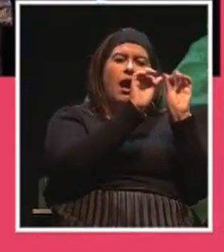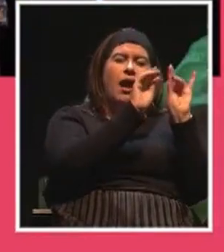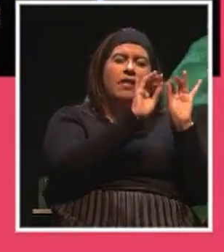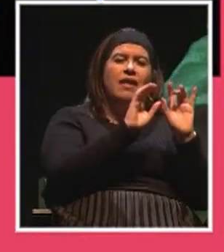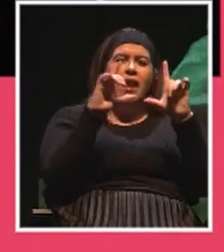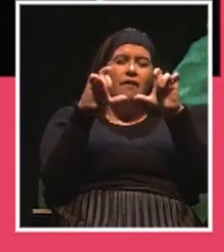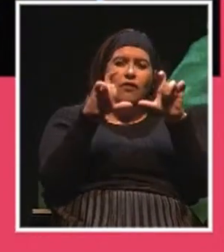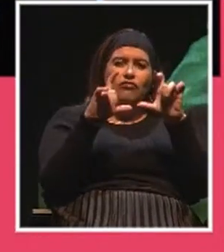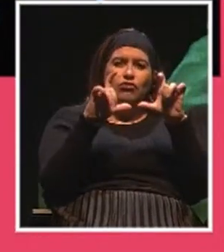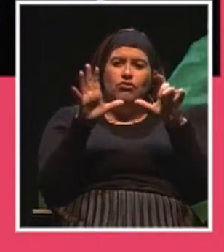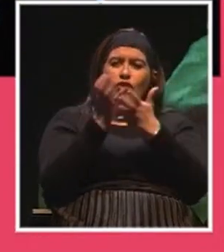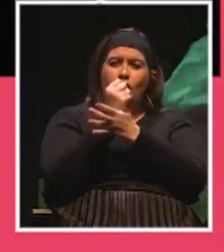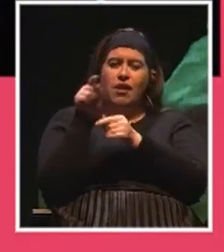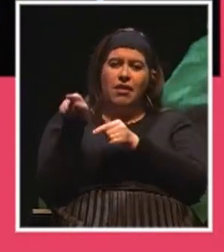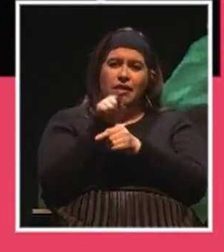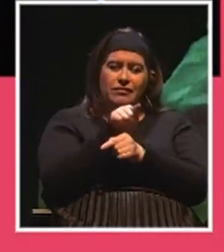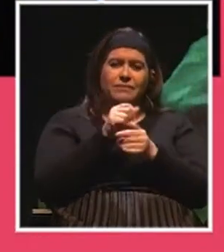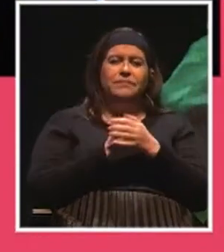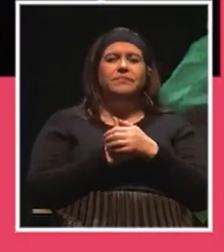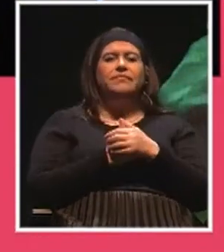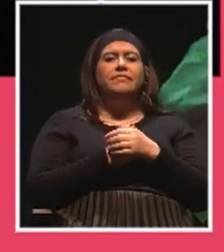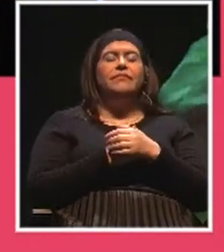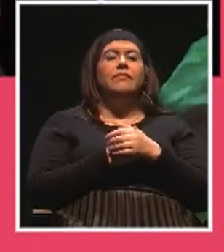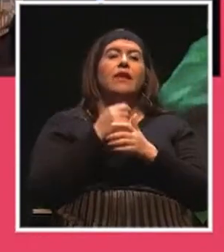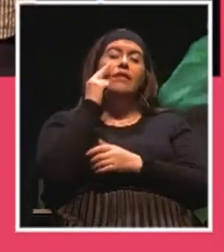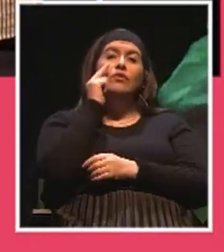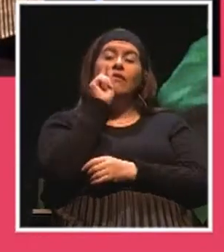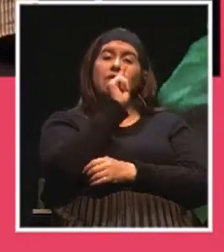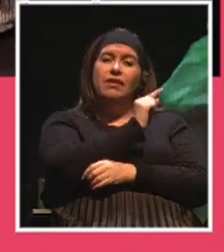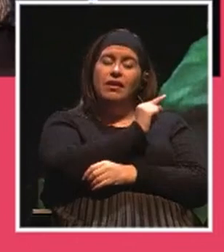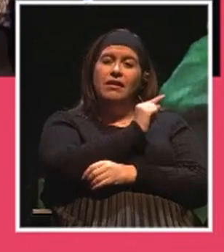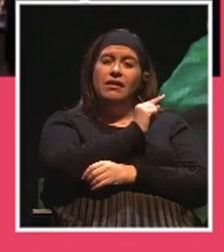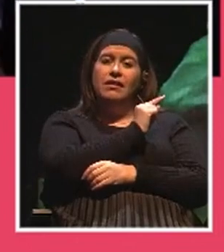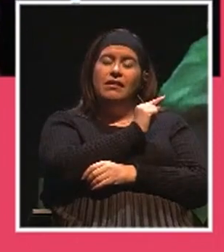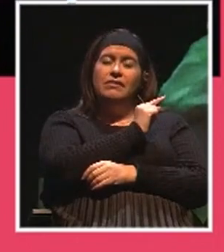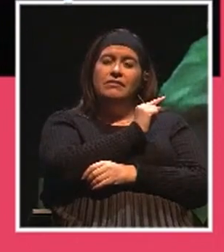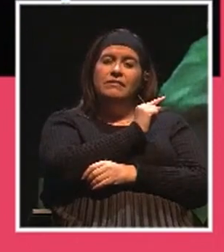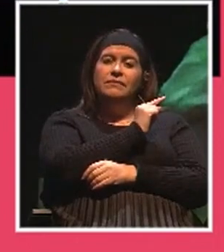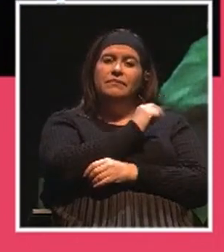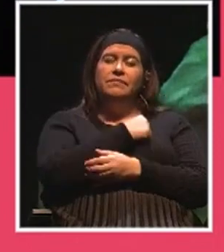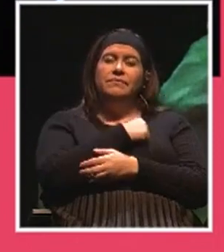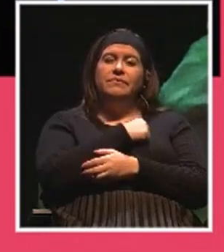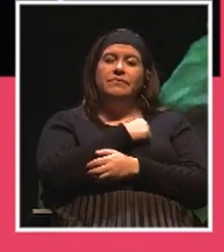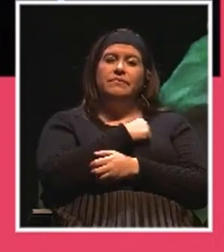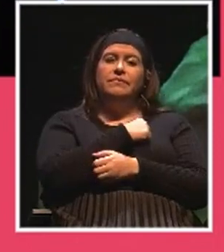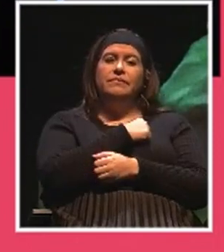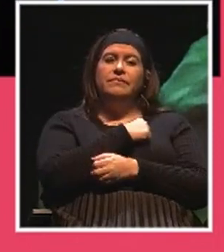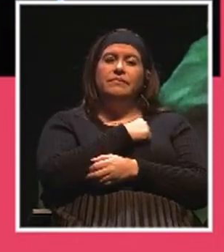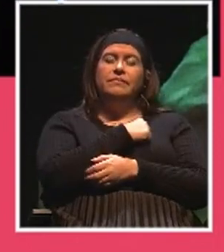You know, this was a skull of a dragon that's found in the basement of Winterfell